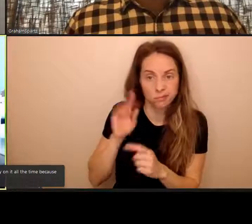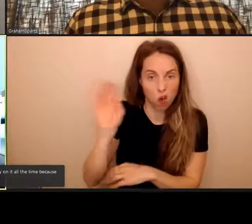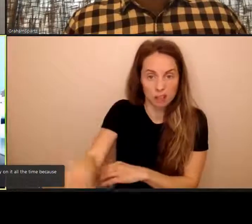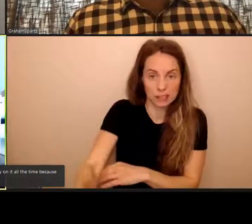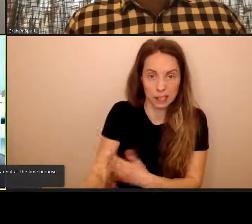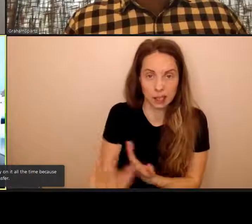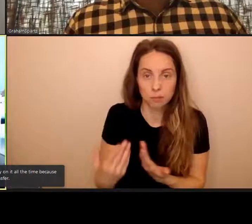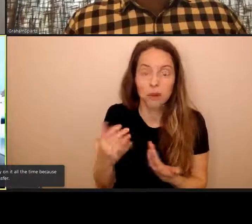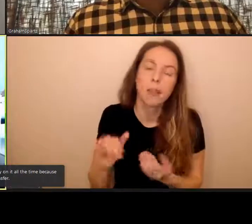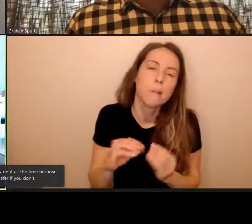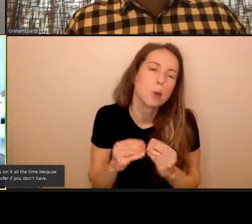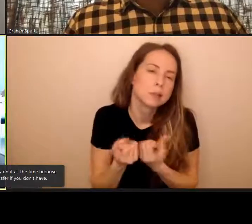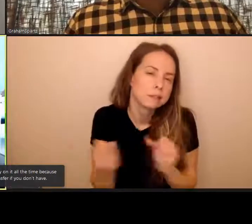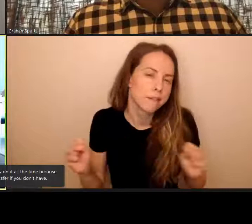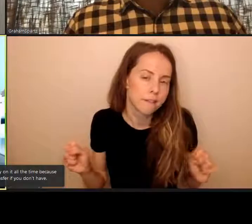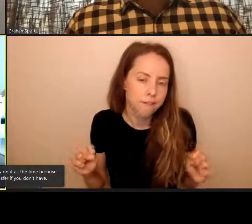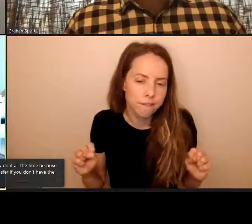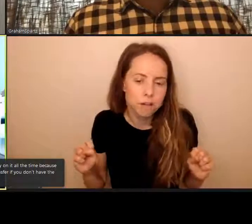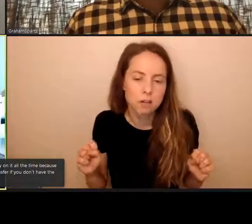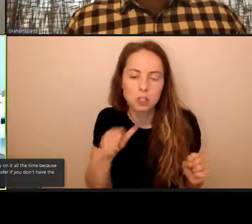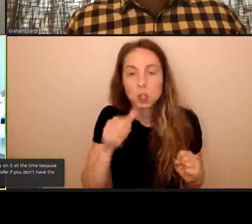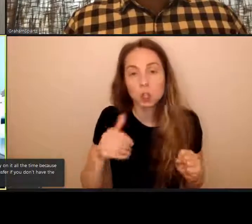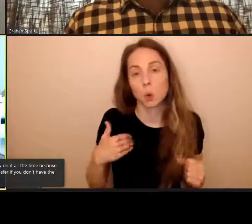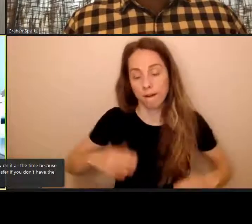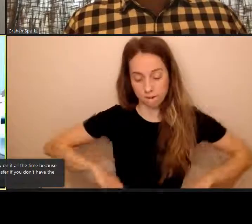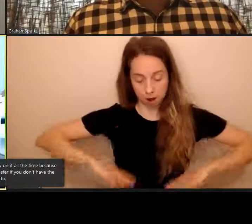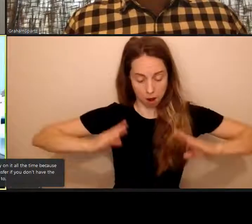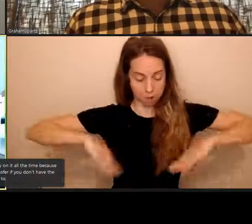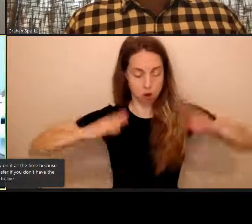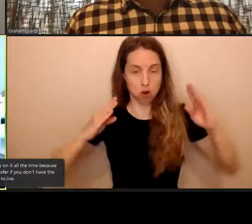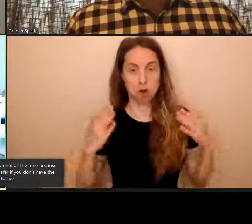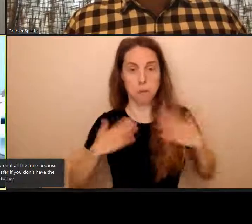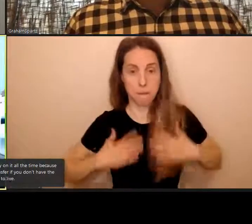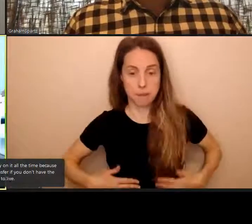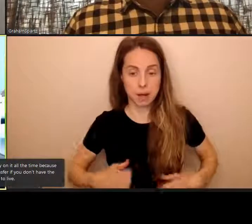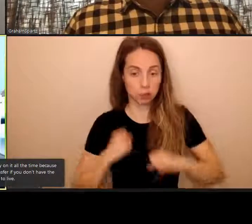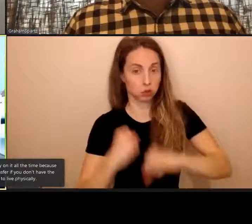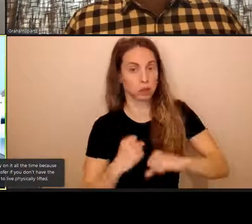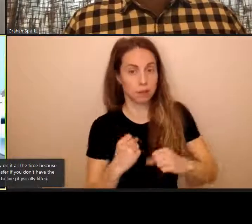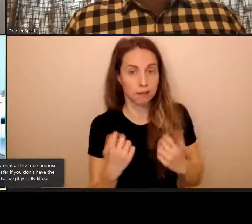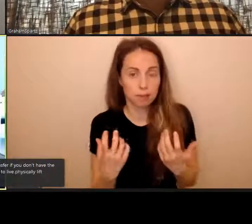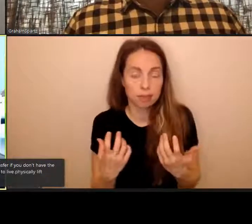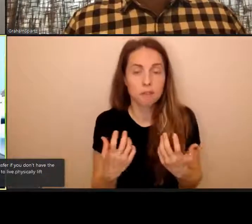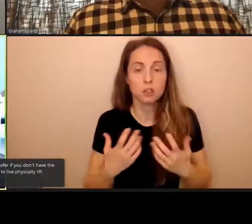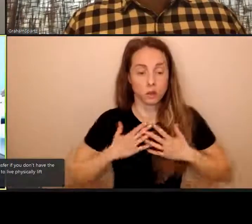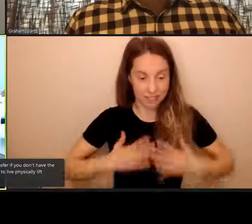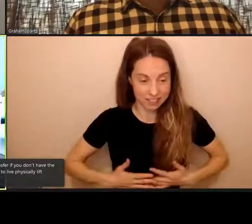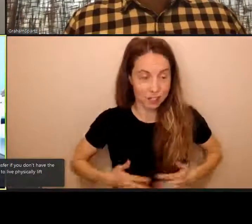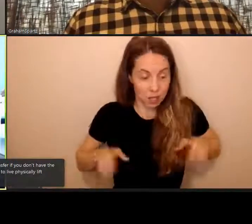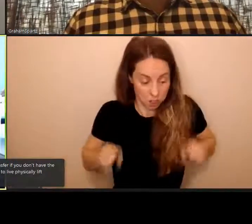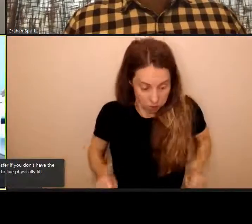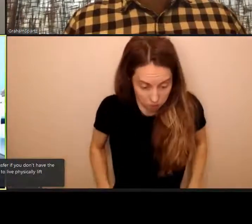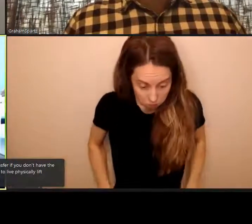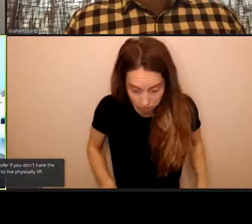way to transfer if you don't have the upper body strength to physically lift yourself from one position